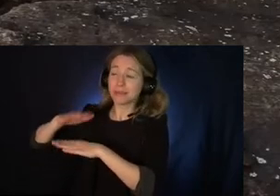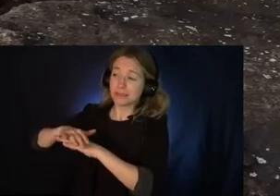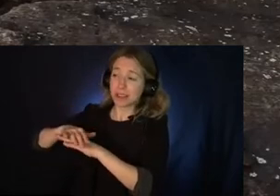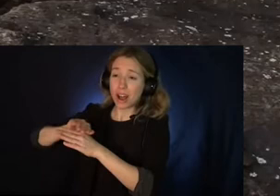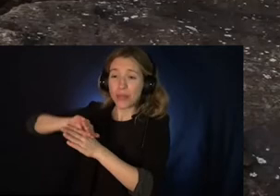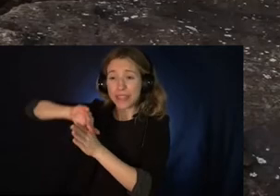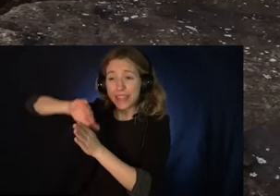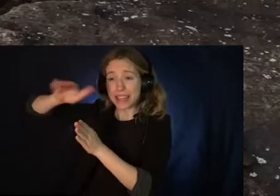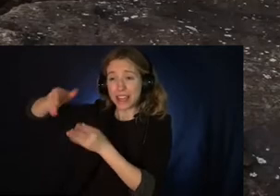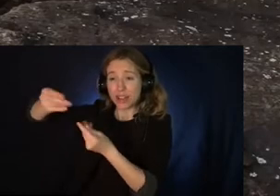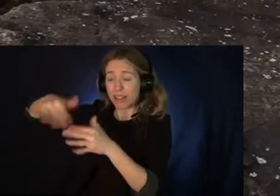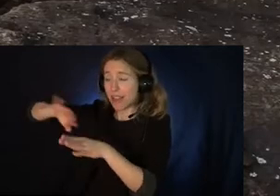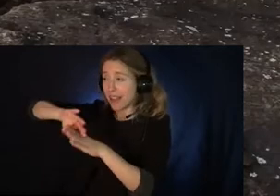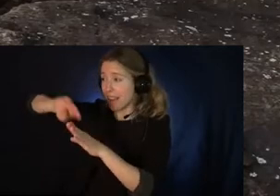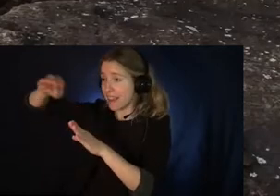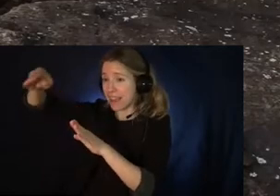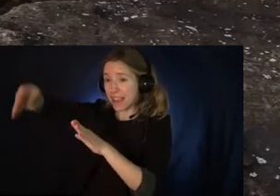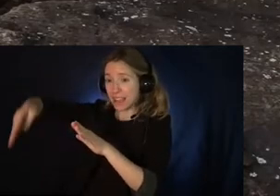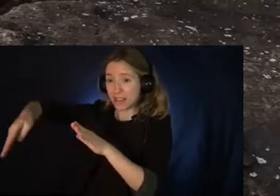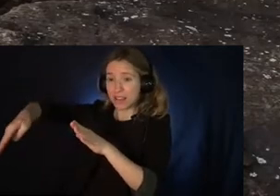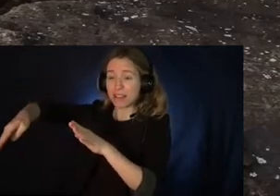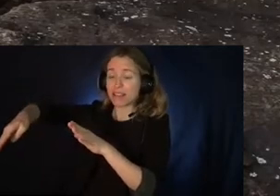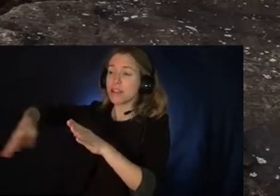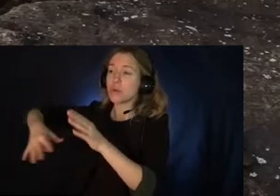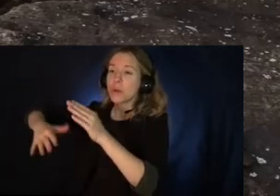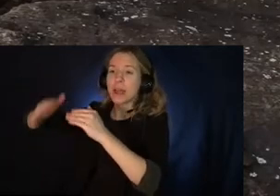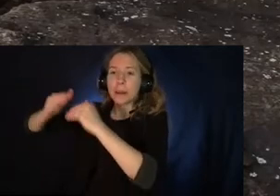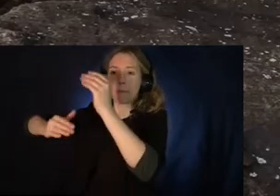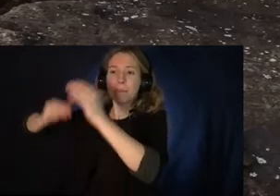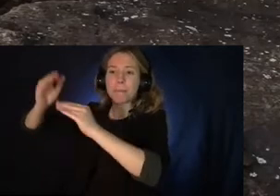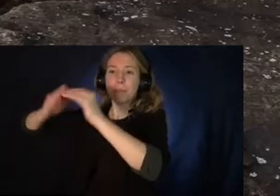doorway, had been inscribed Ramapo.